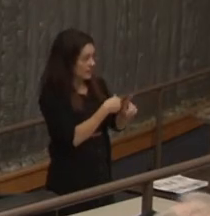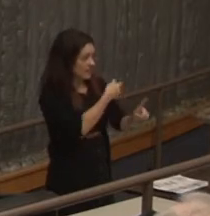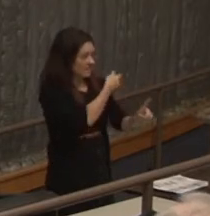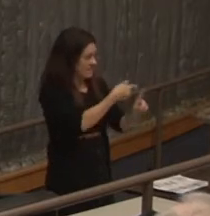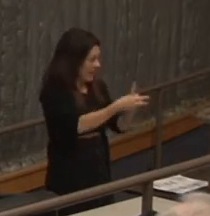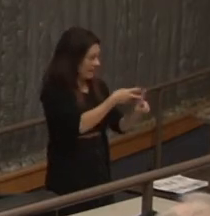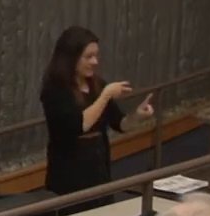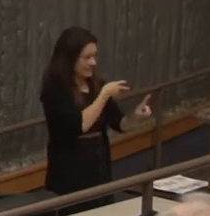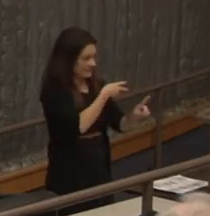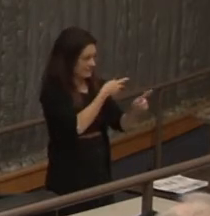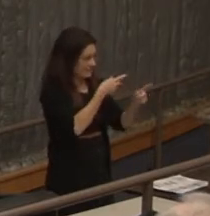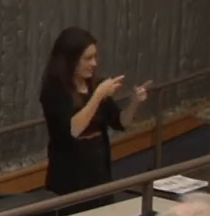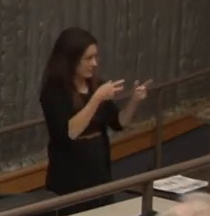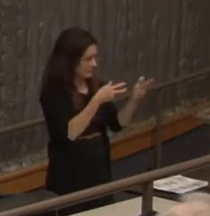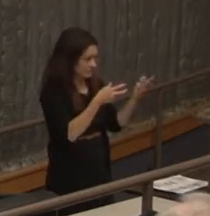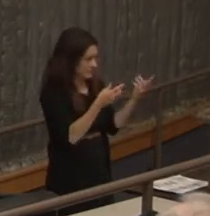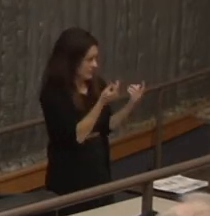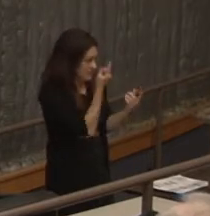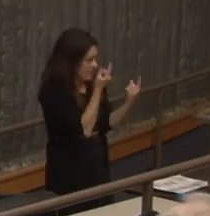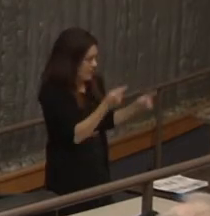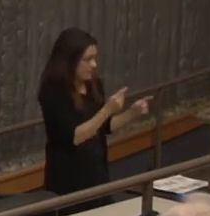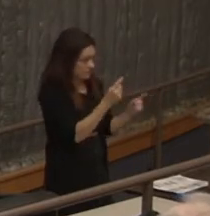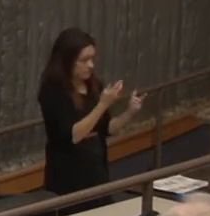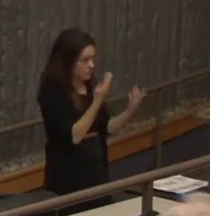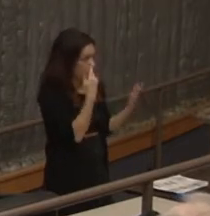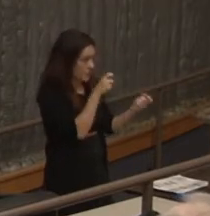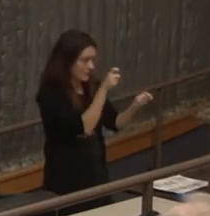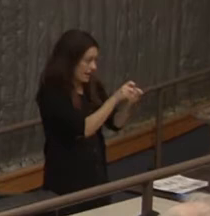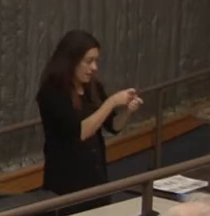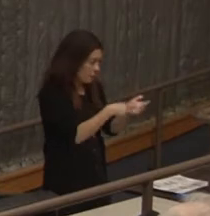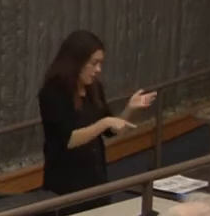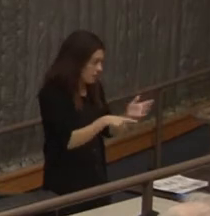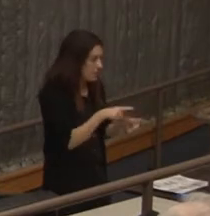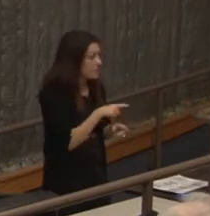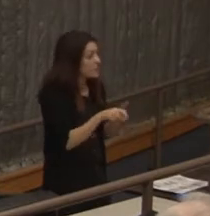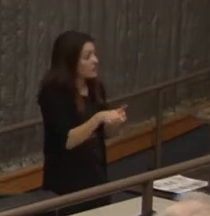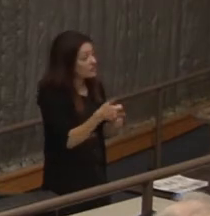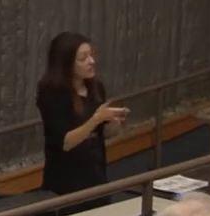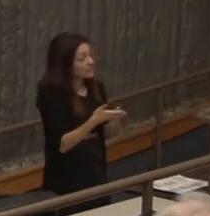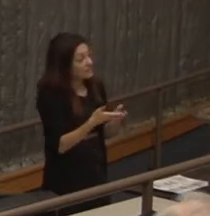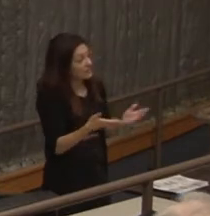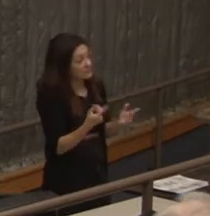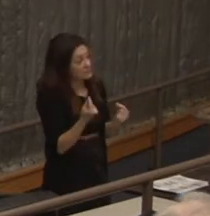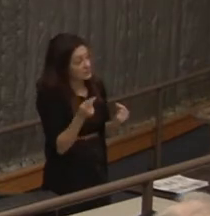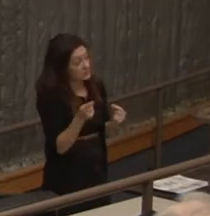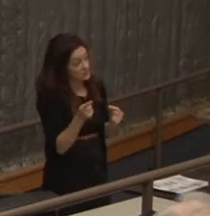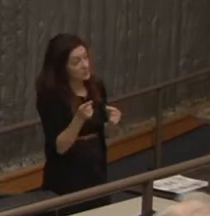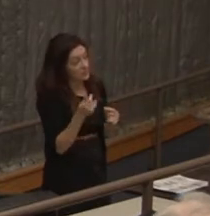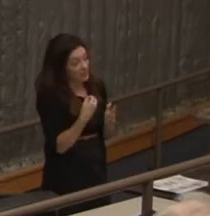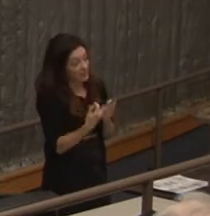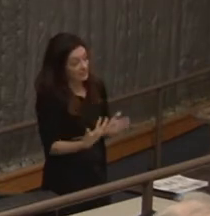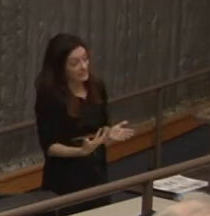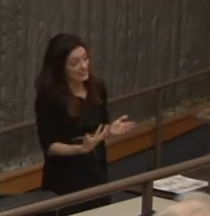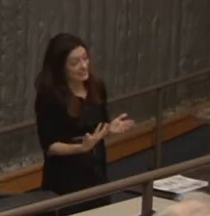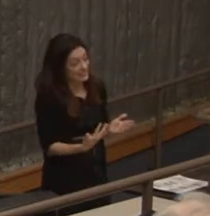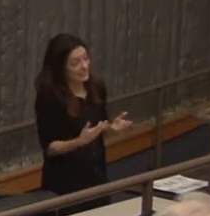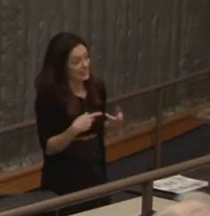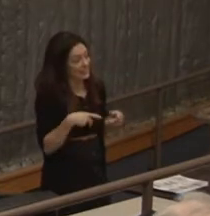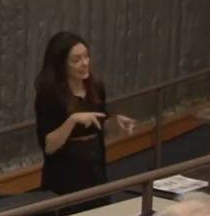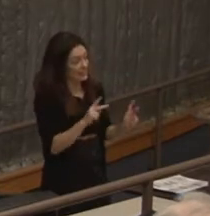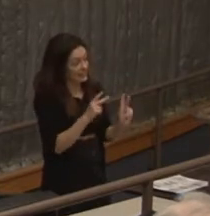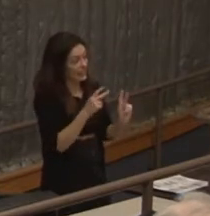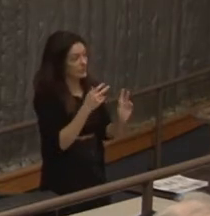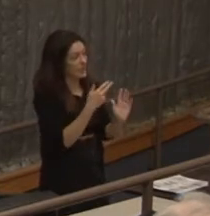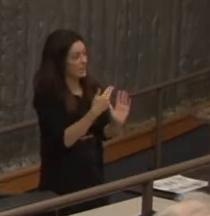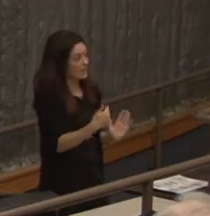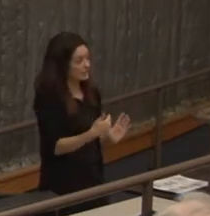place. We're not sure what. Now, another thing Sam does is he lets his paintings kind of enter into